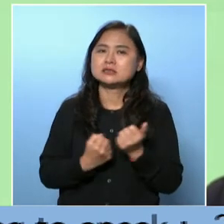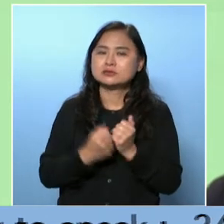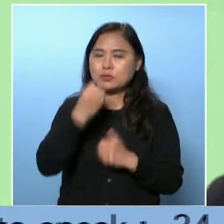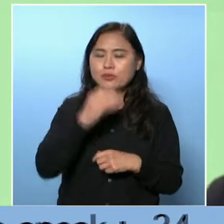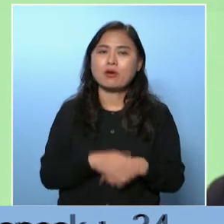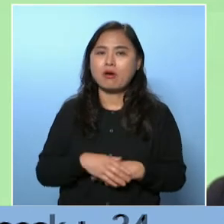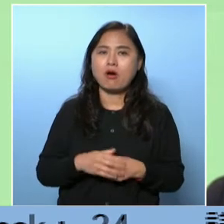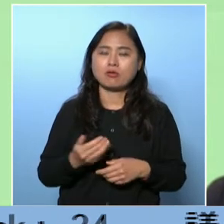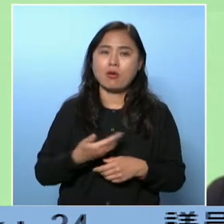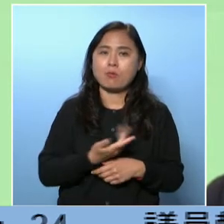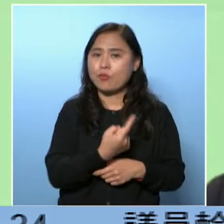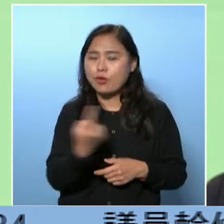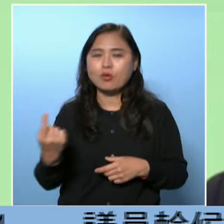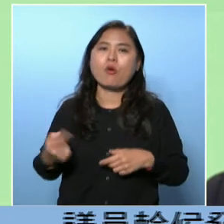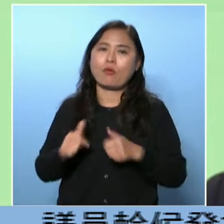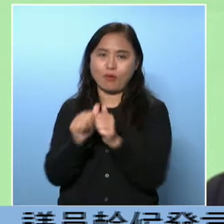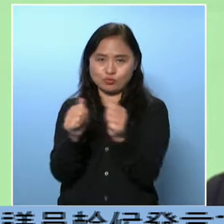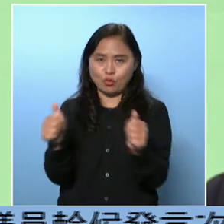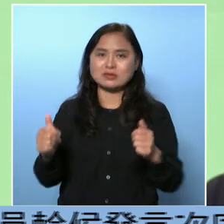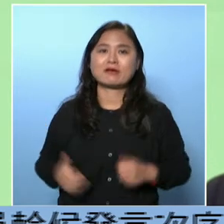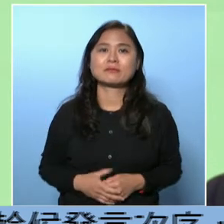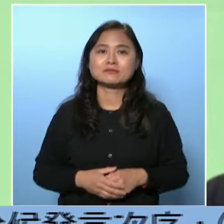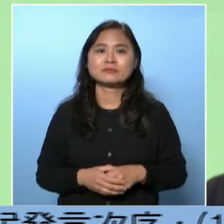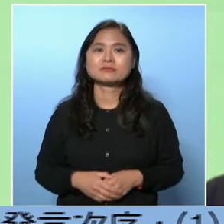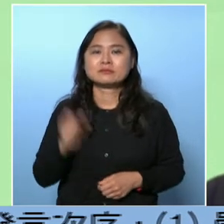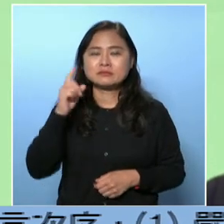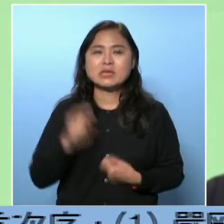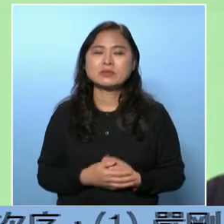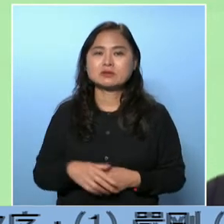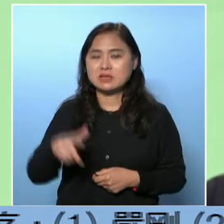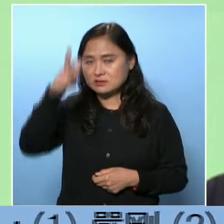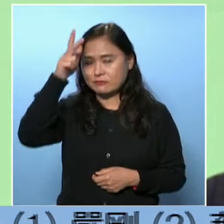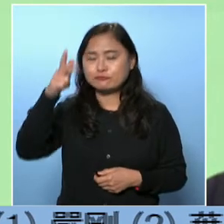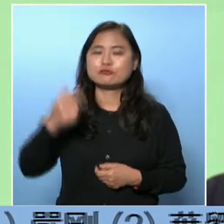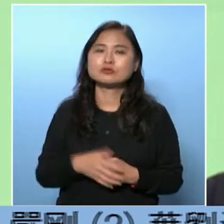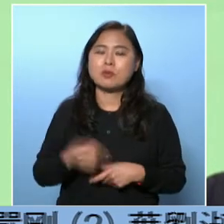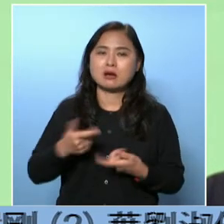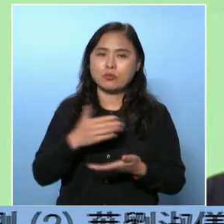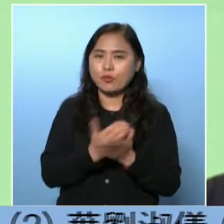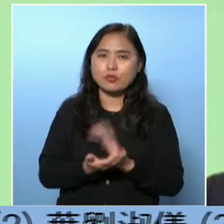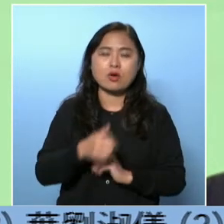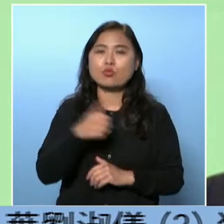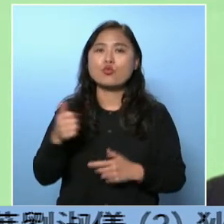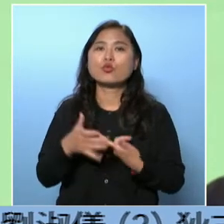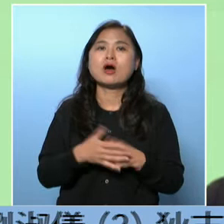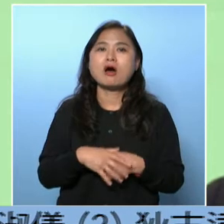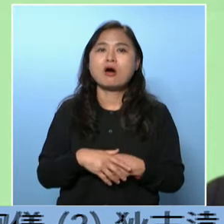psychological counseling to those affected. I would like to thank all the people who have been doing this for